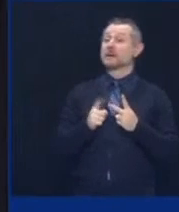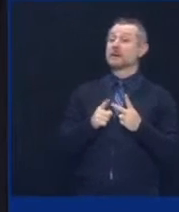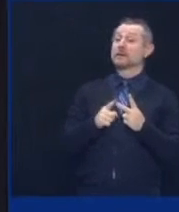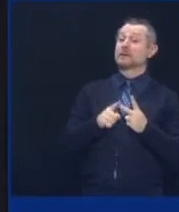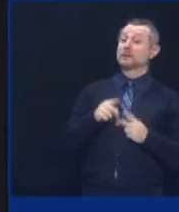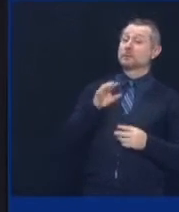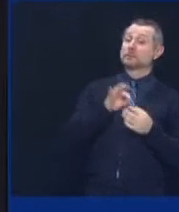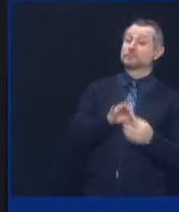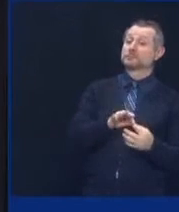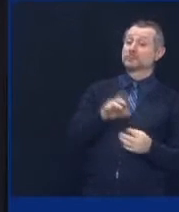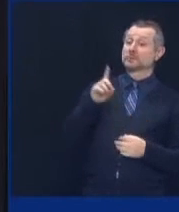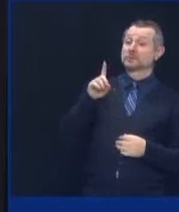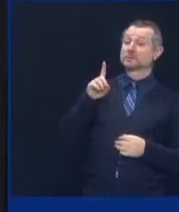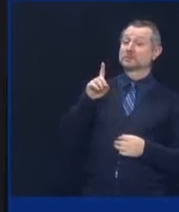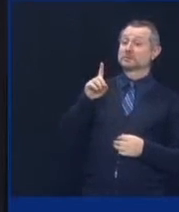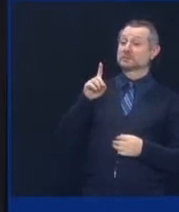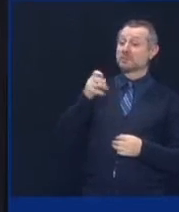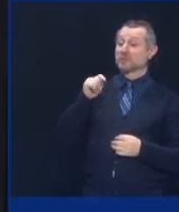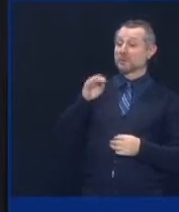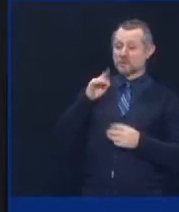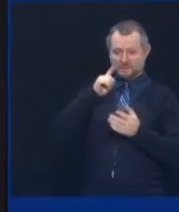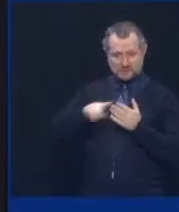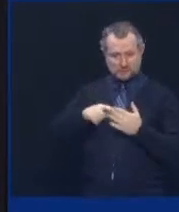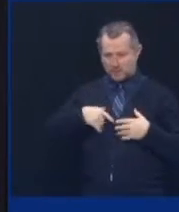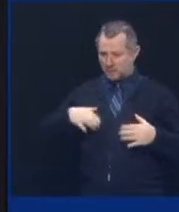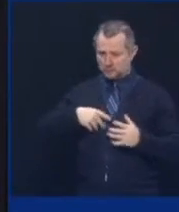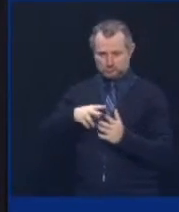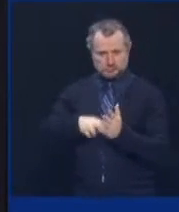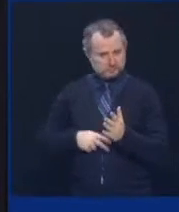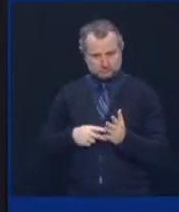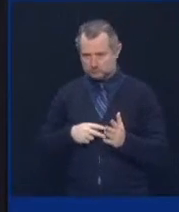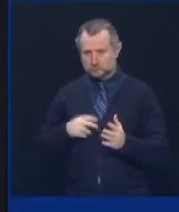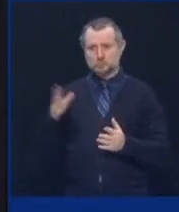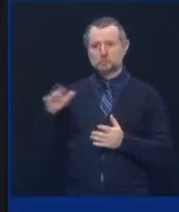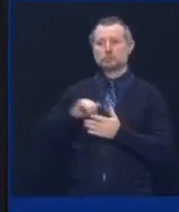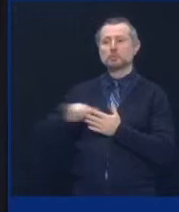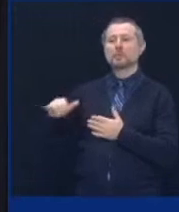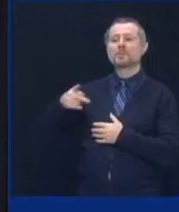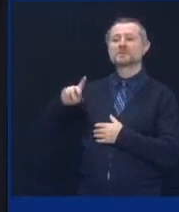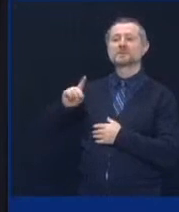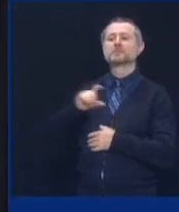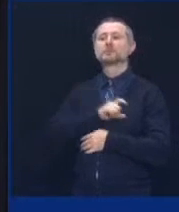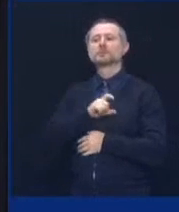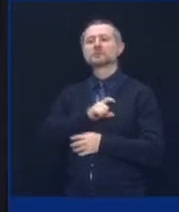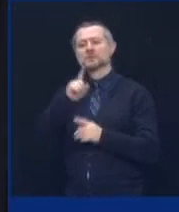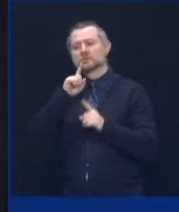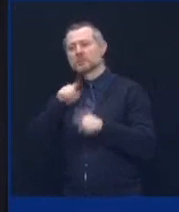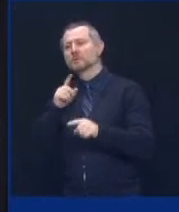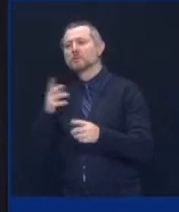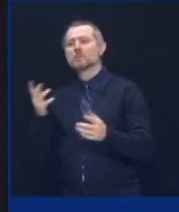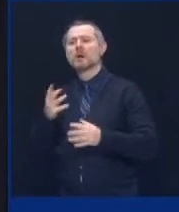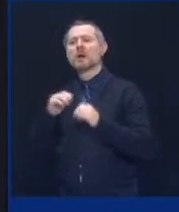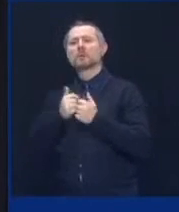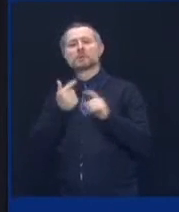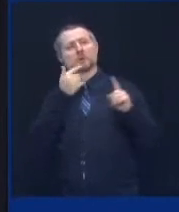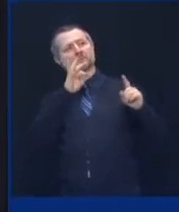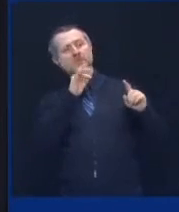on the NYPD response to the protests, but it doesn't surprise